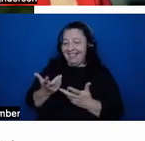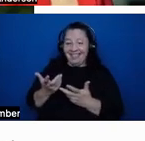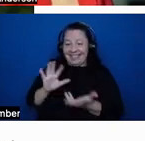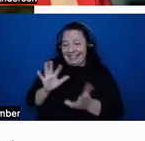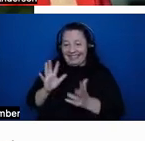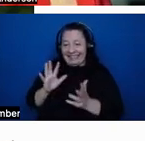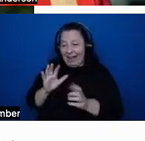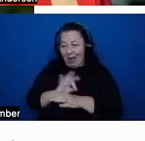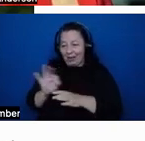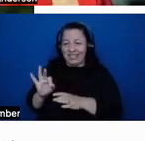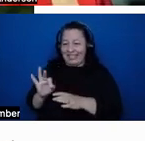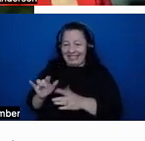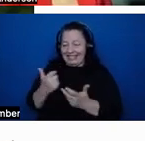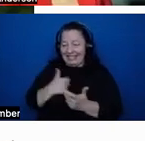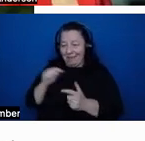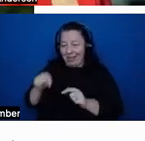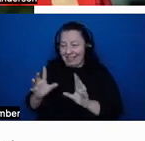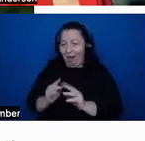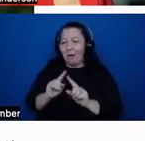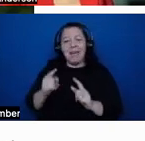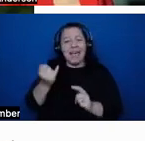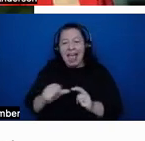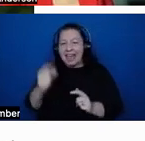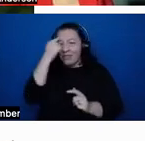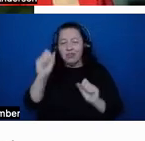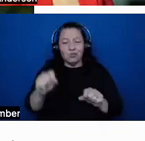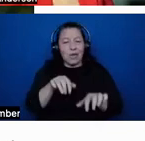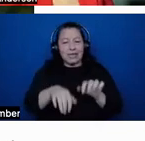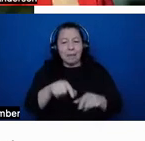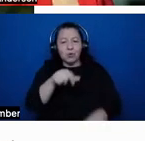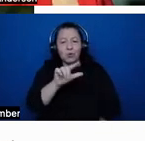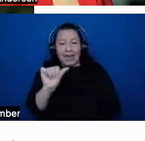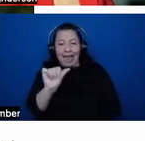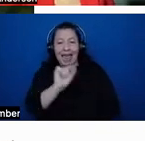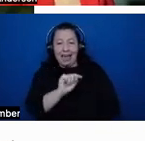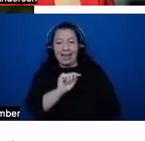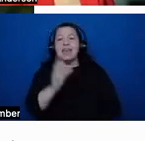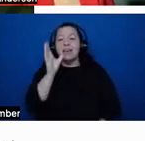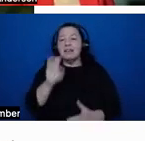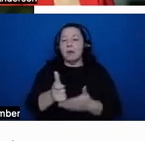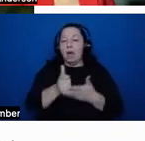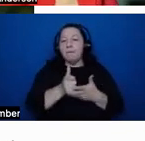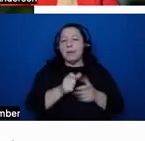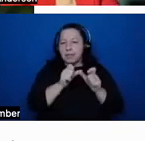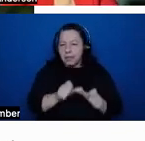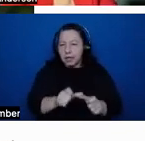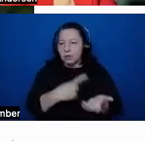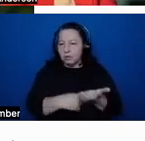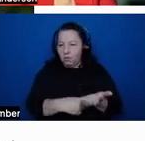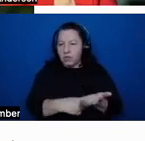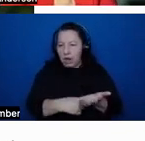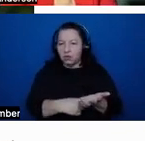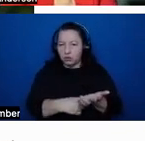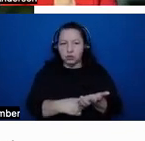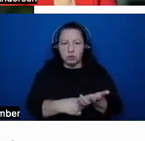you have, please type it into that Q&A and we'll be reading things and helping kind of continue on this conversation. Honestly,